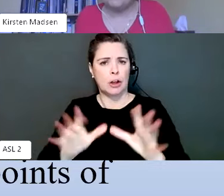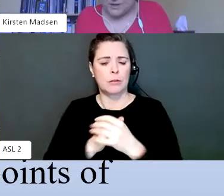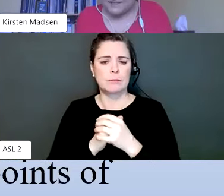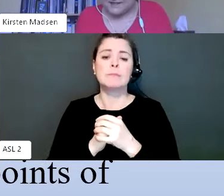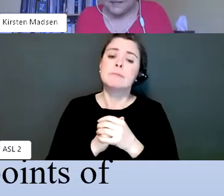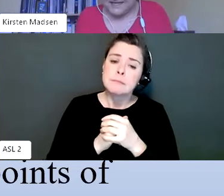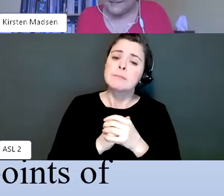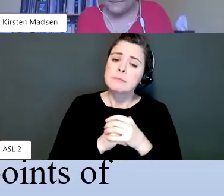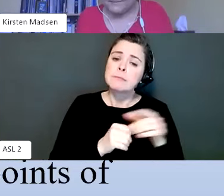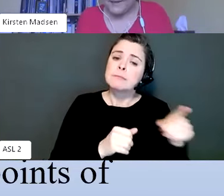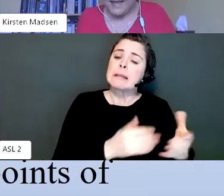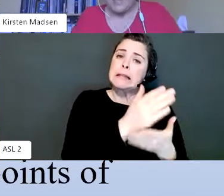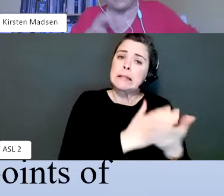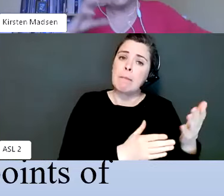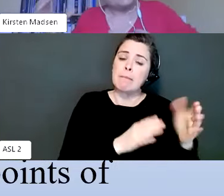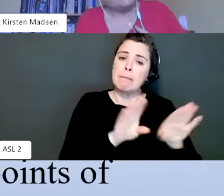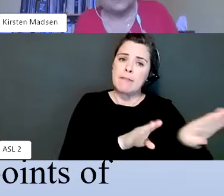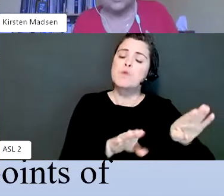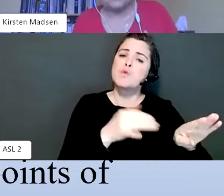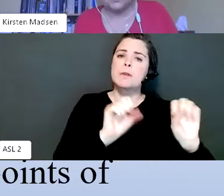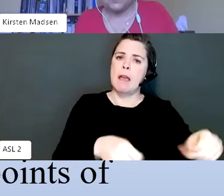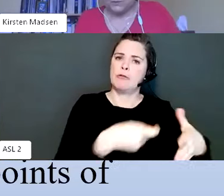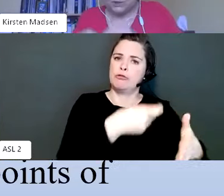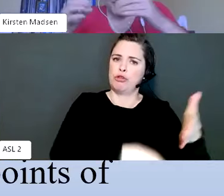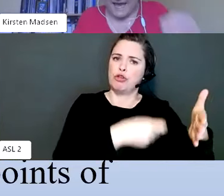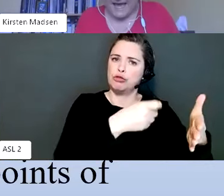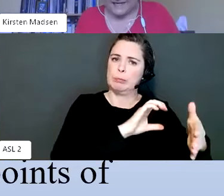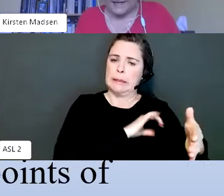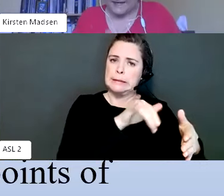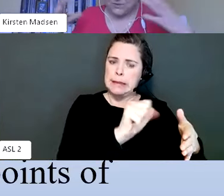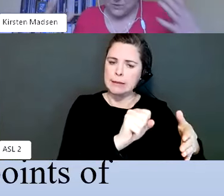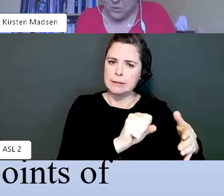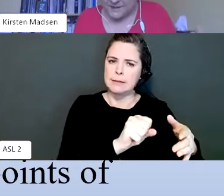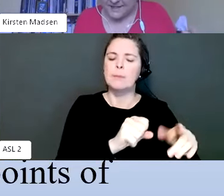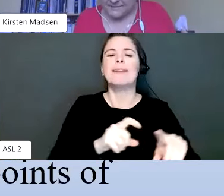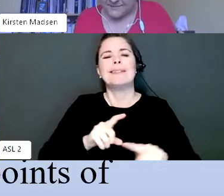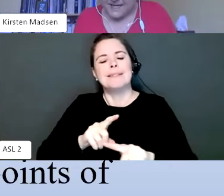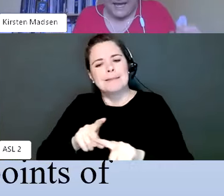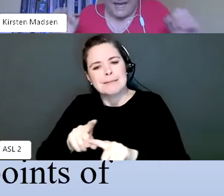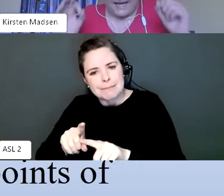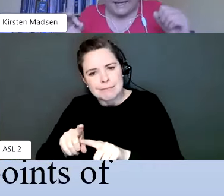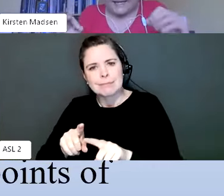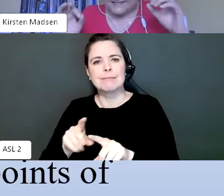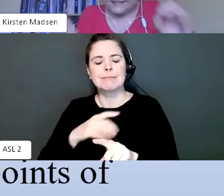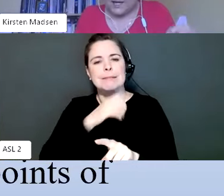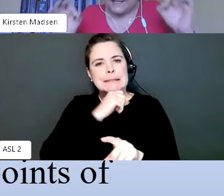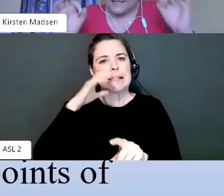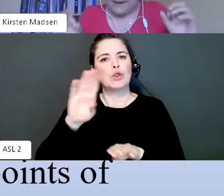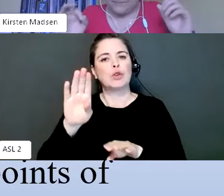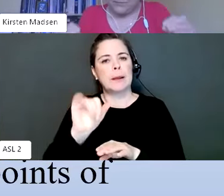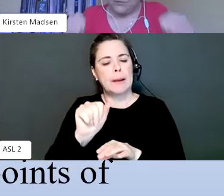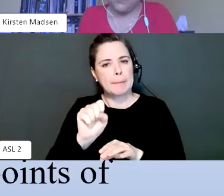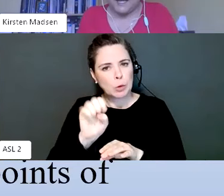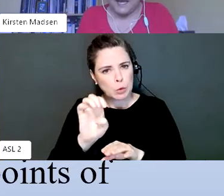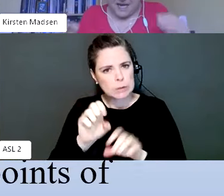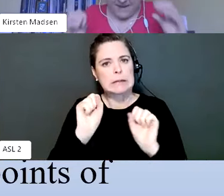be reported to the police, and elder abuse, which again can be reported. It is designed to get